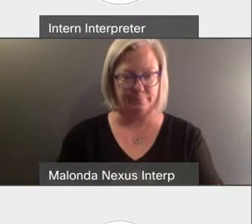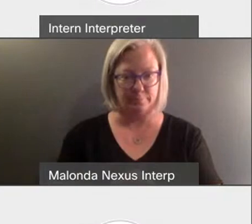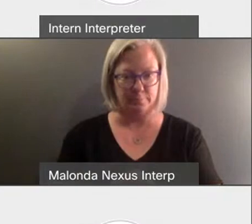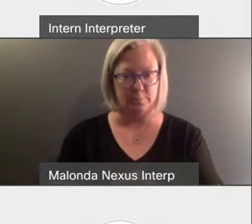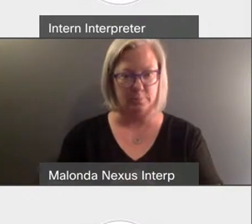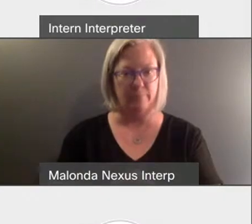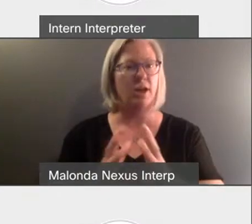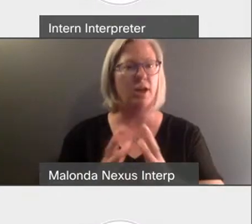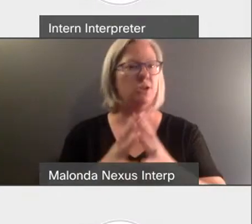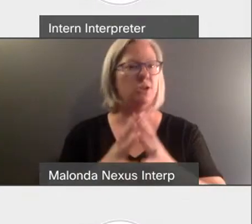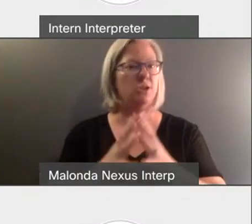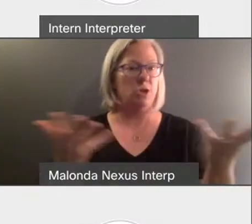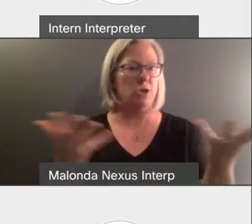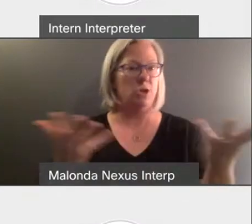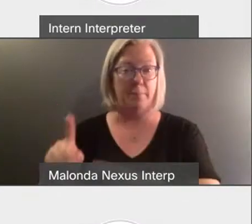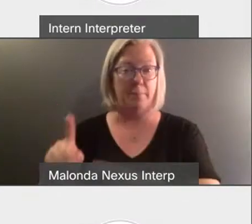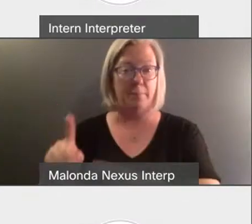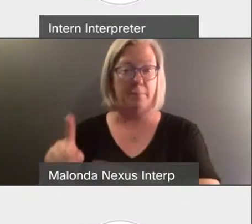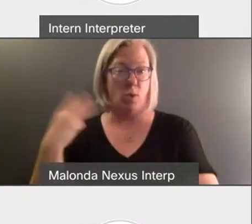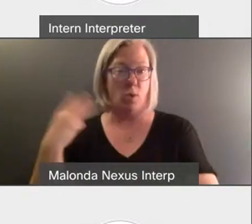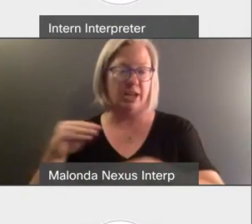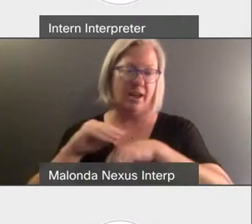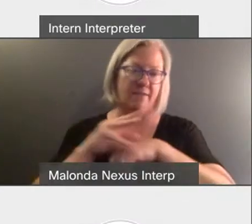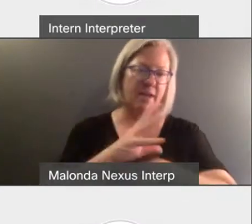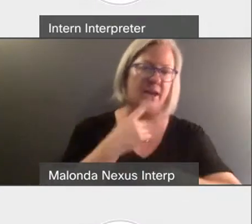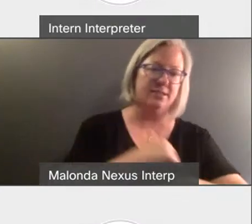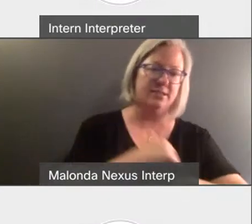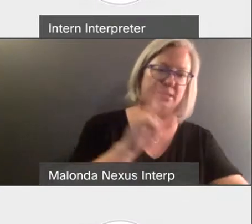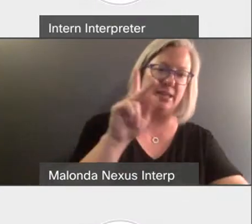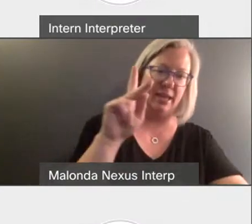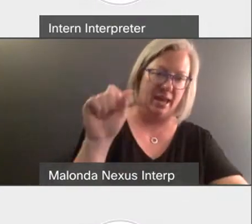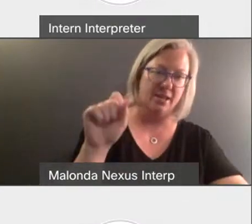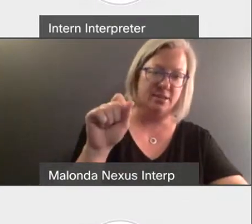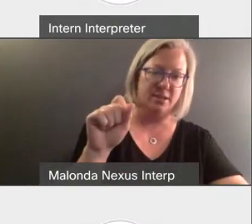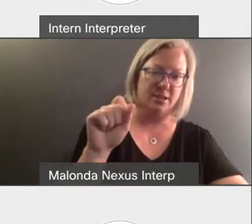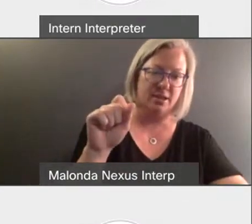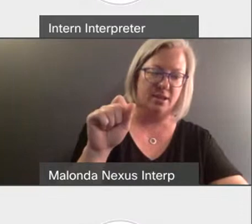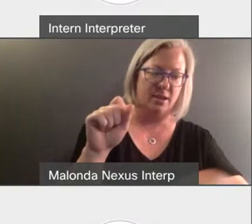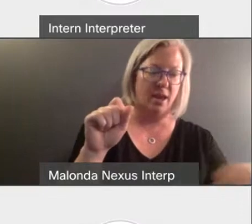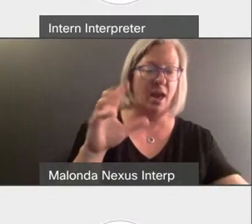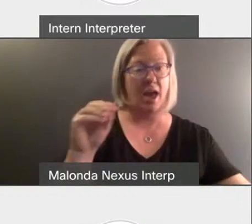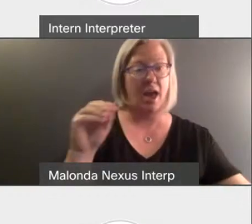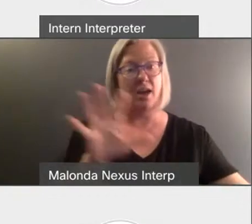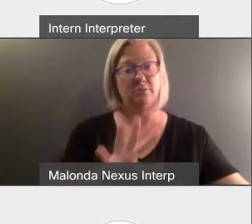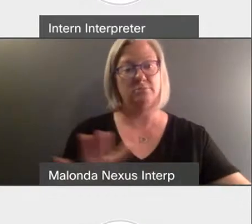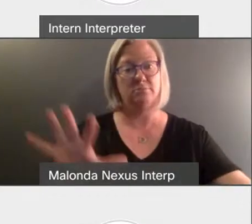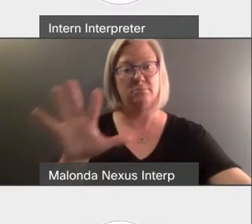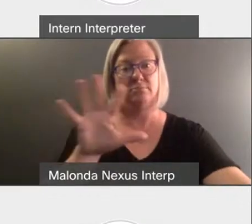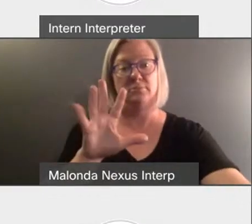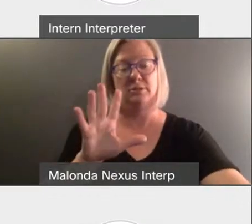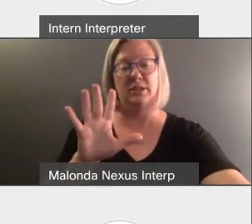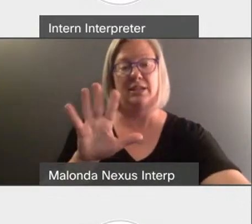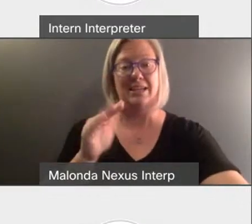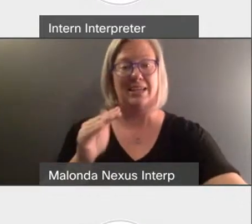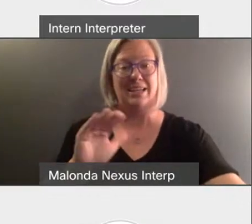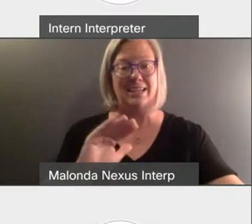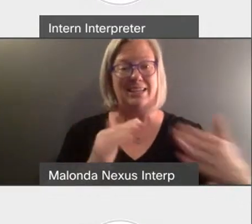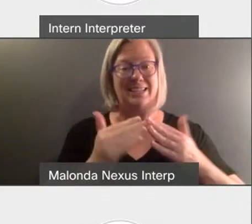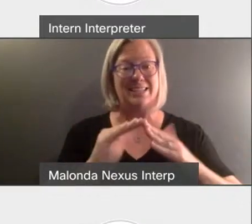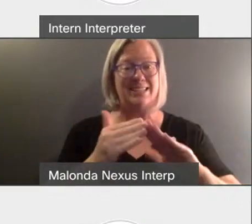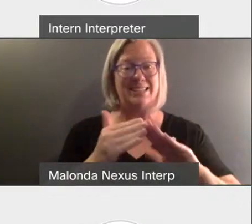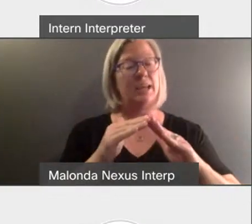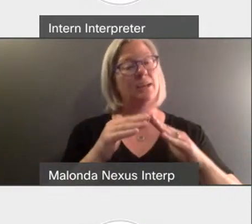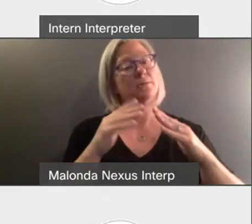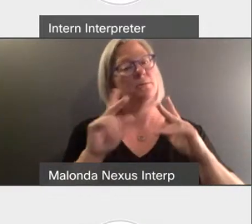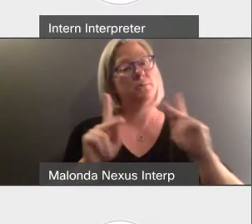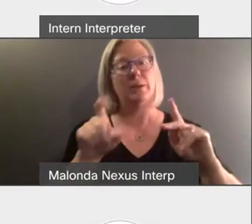So much of what happens in Washington affects all of us Kansans, and urban residents really need to have the strongest voice